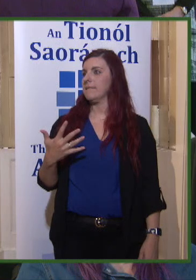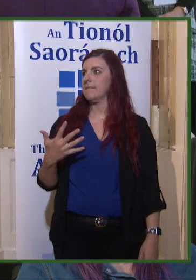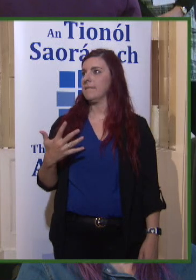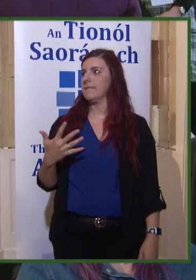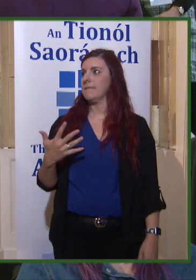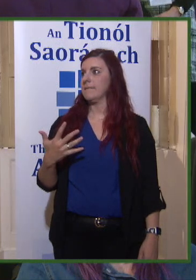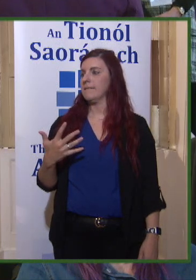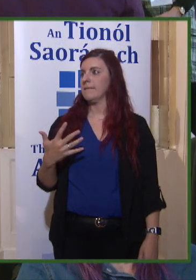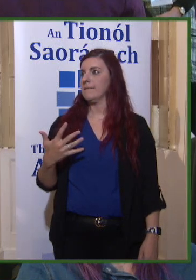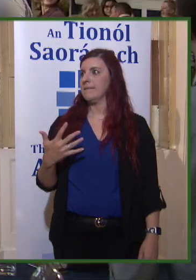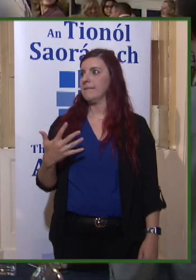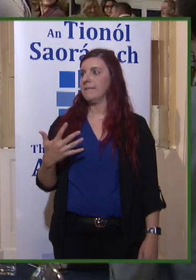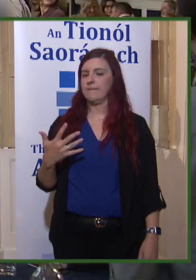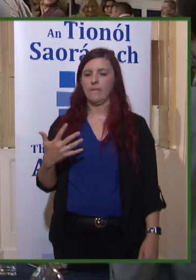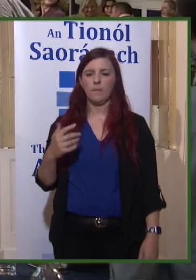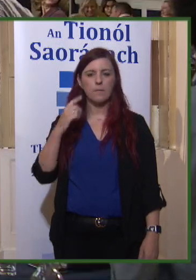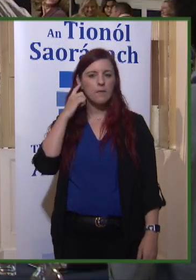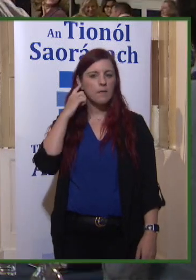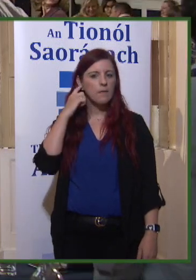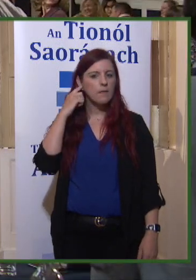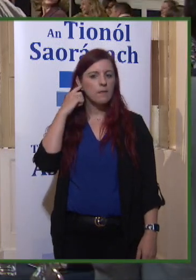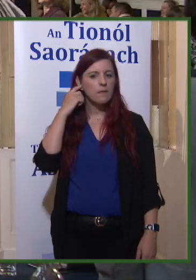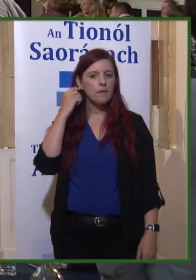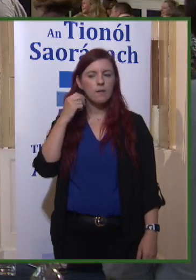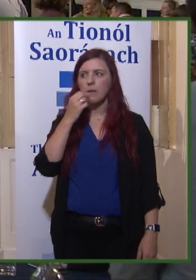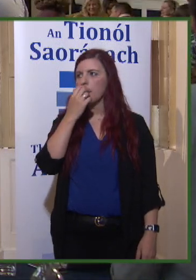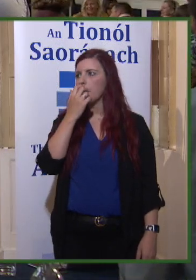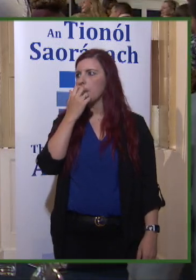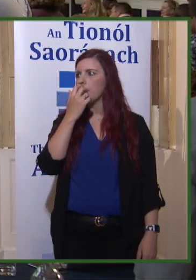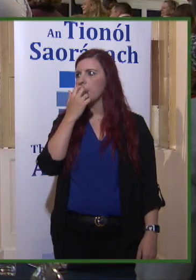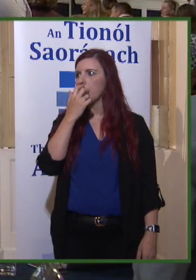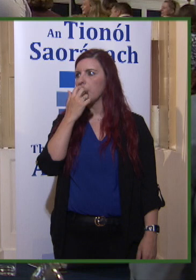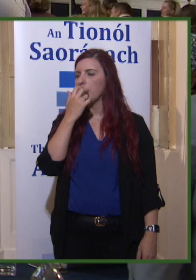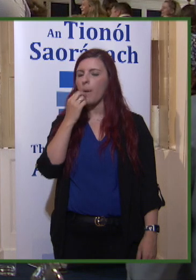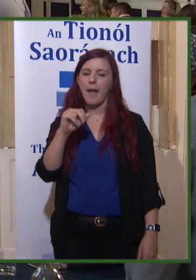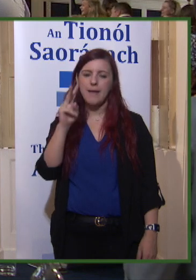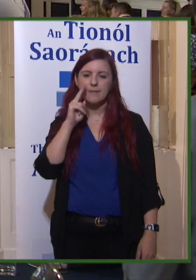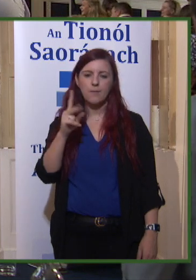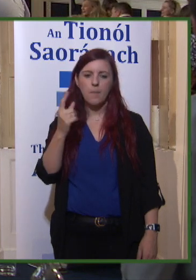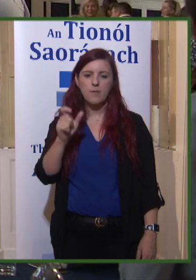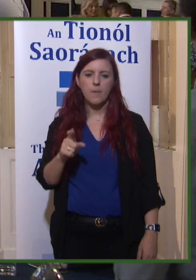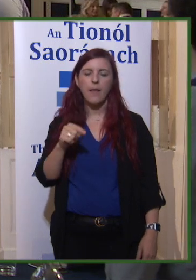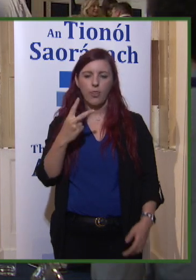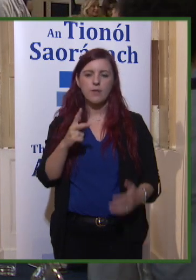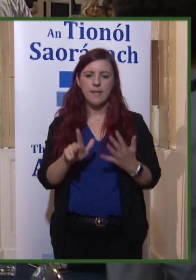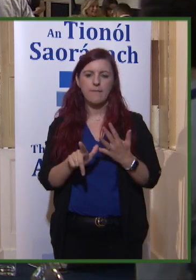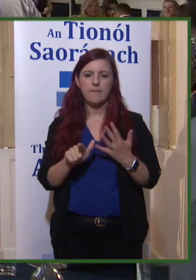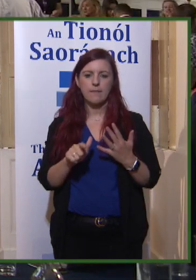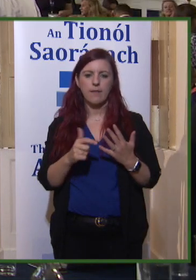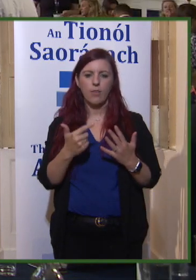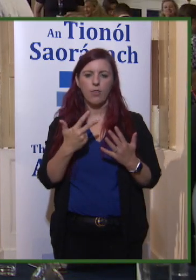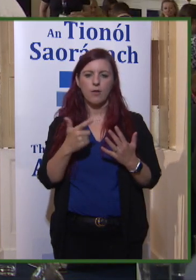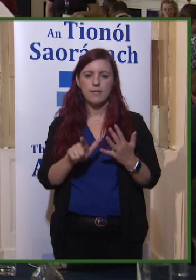Tim, what number? What's your number? 37. All right. 37 seems to be the number.